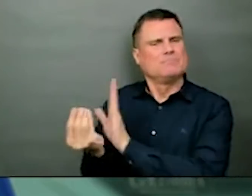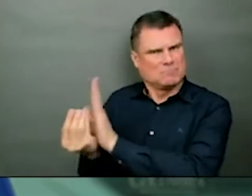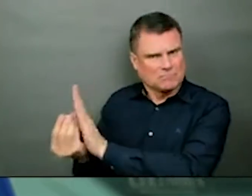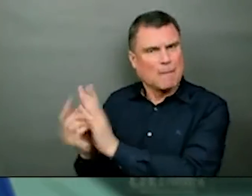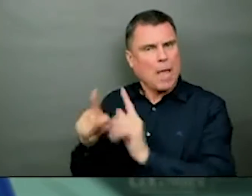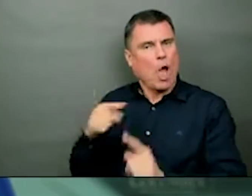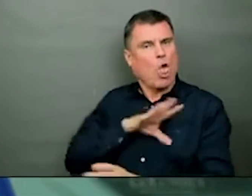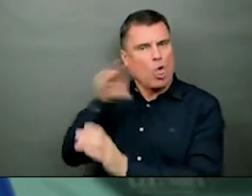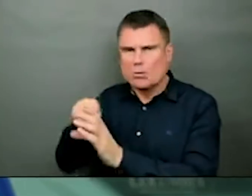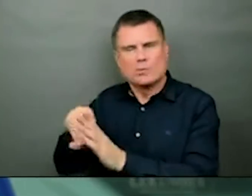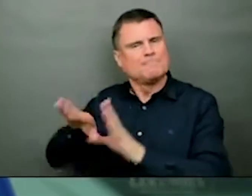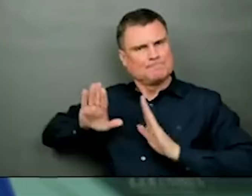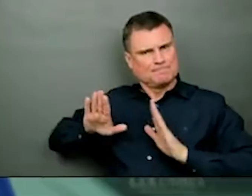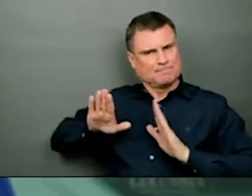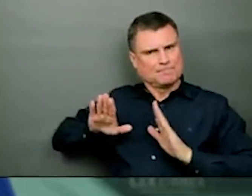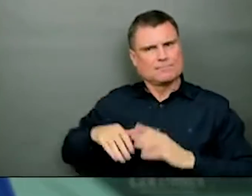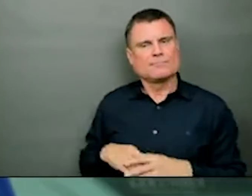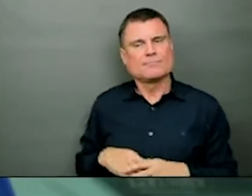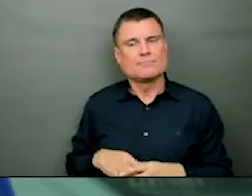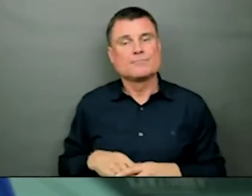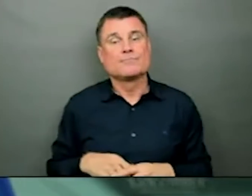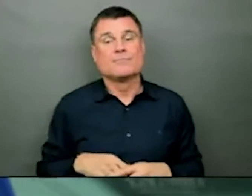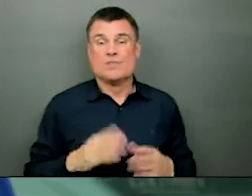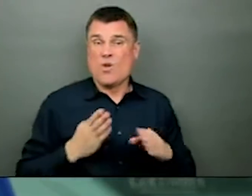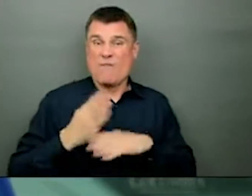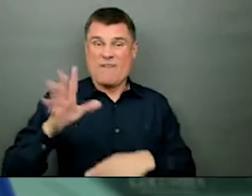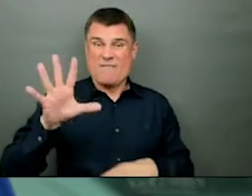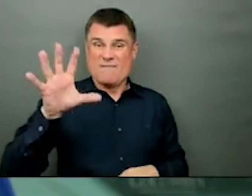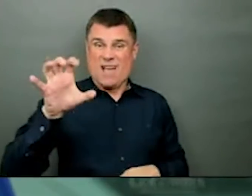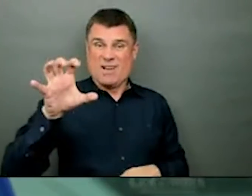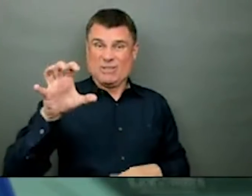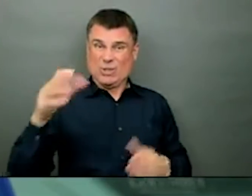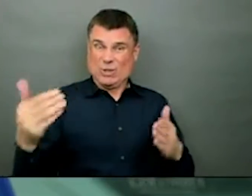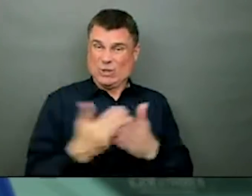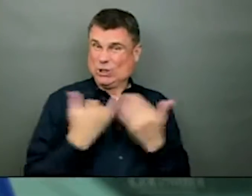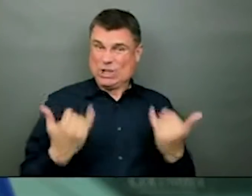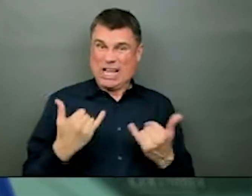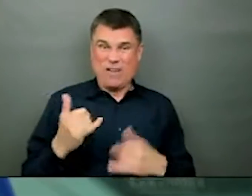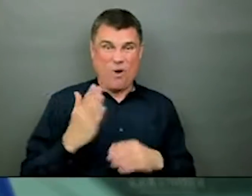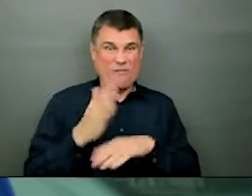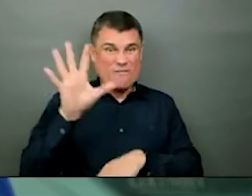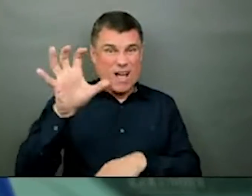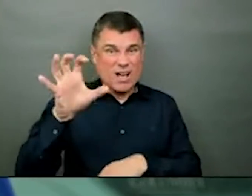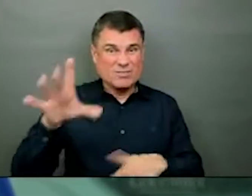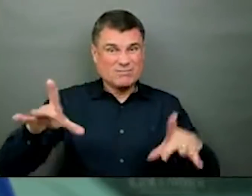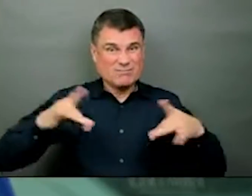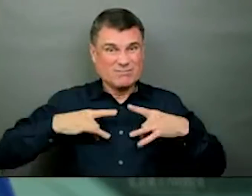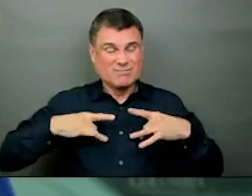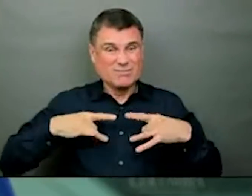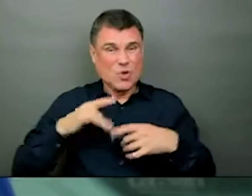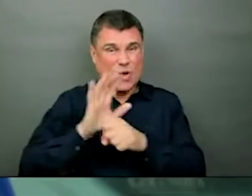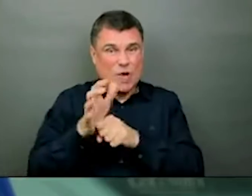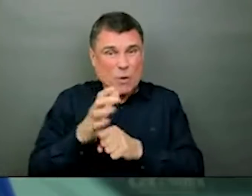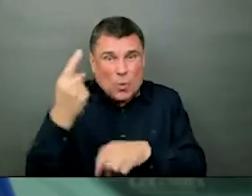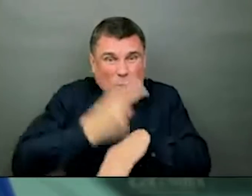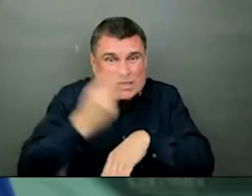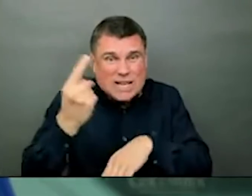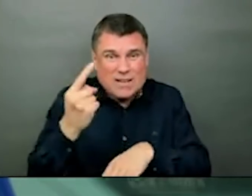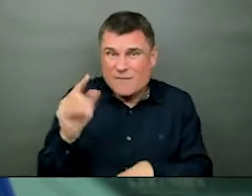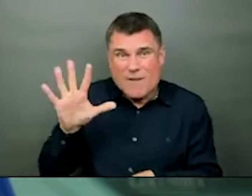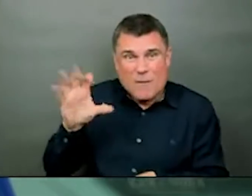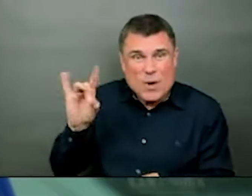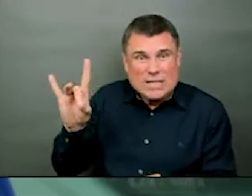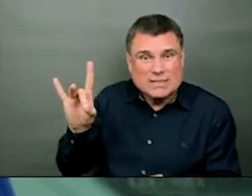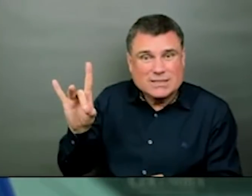today. It's a significant number of cases. We've got more than 200 people in hospital, less than before, but a significant number of